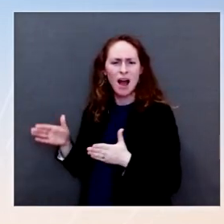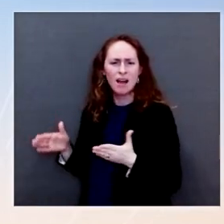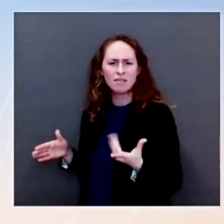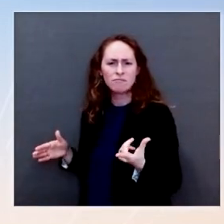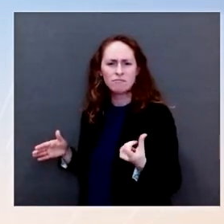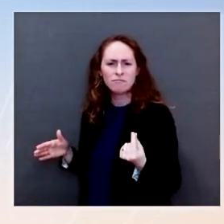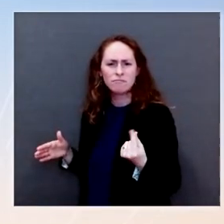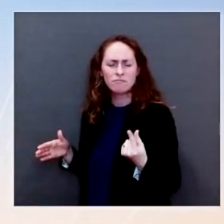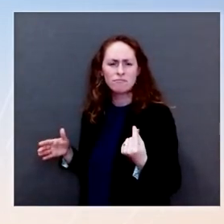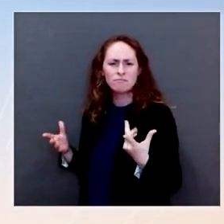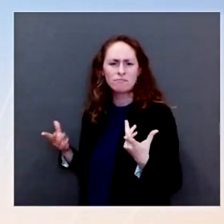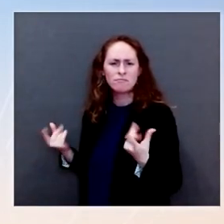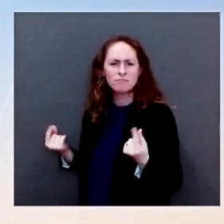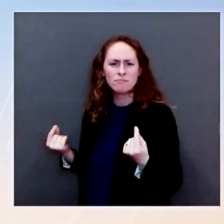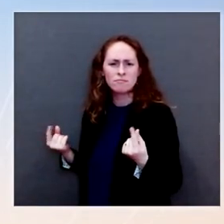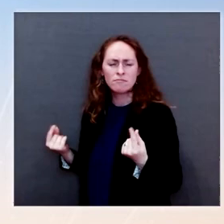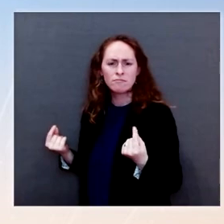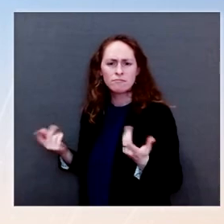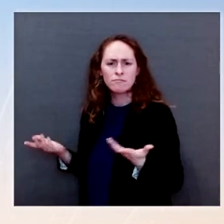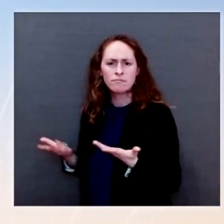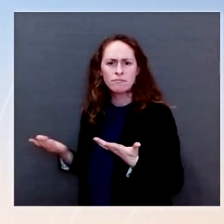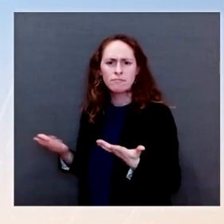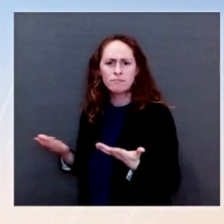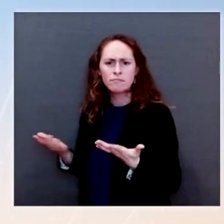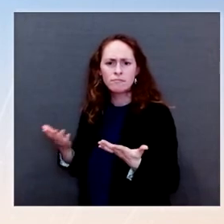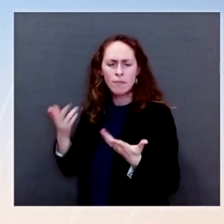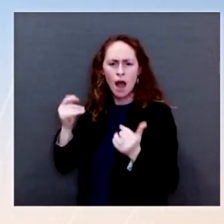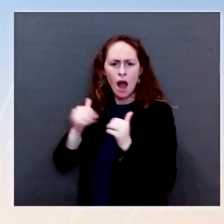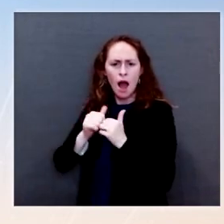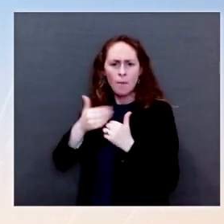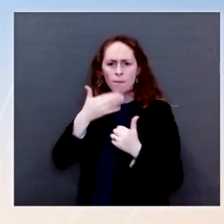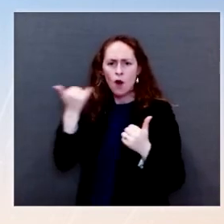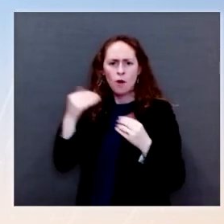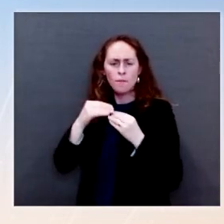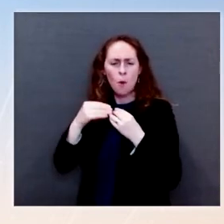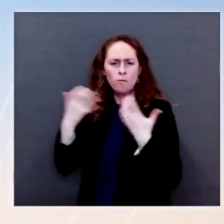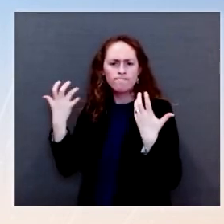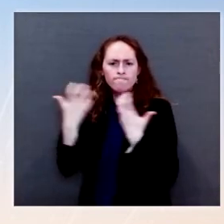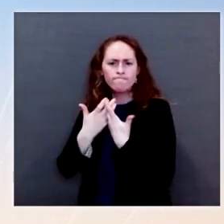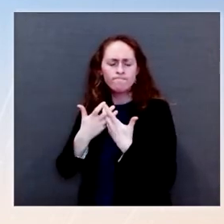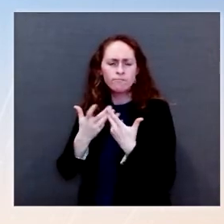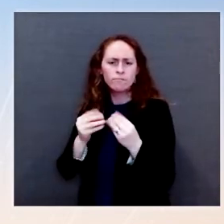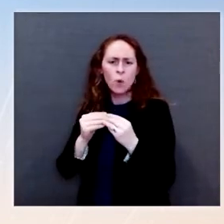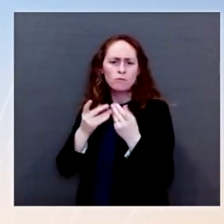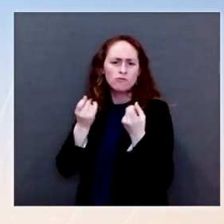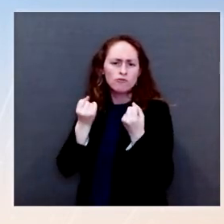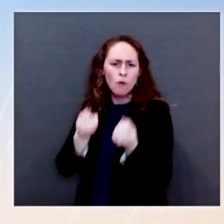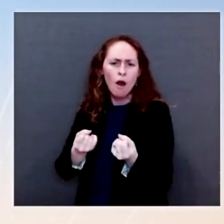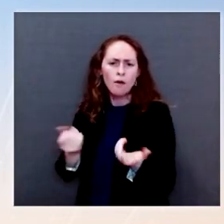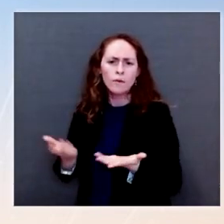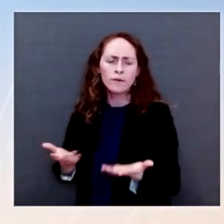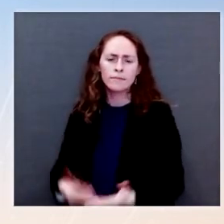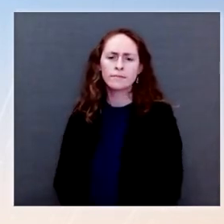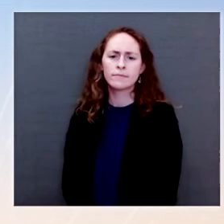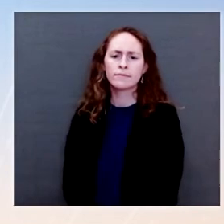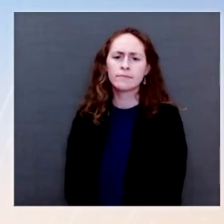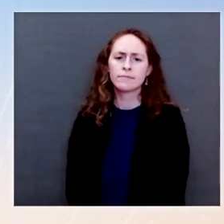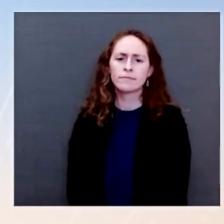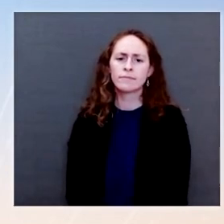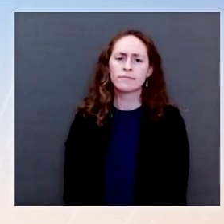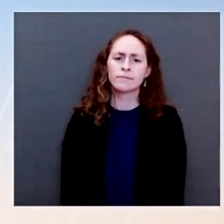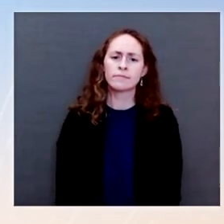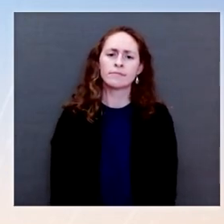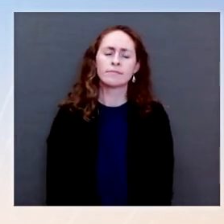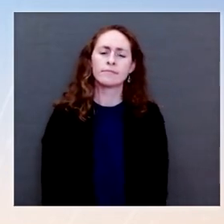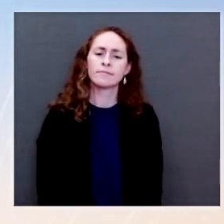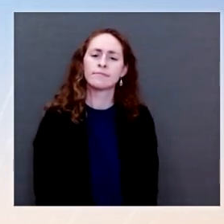a diplomatic path forward. The last rounds of meetings were disappointing, and Iran did not come to the table prepared to make progress. On the